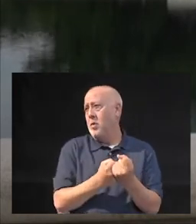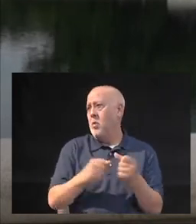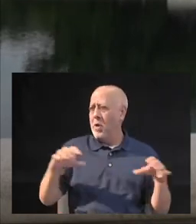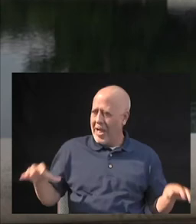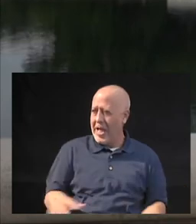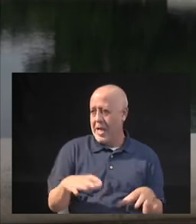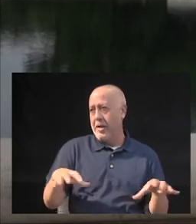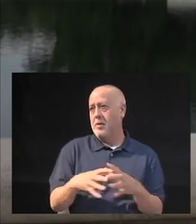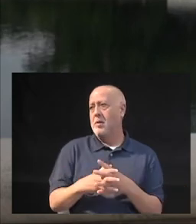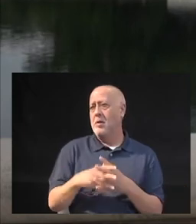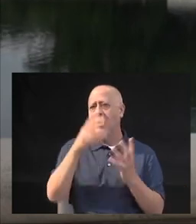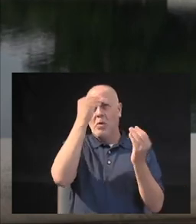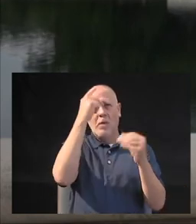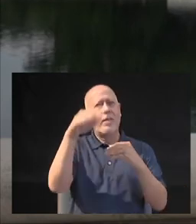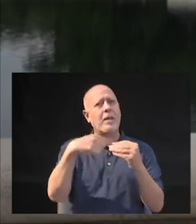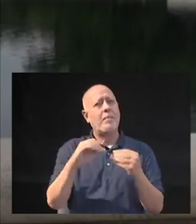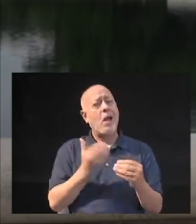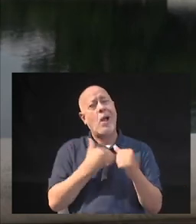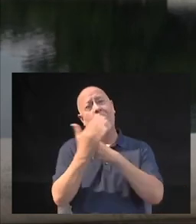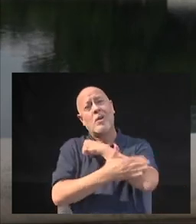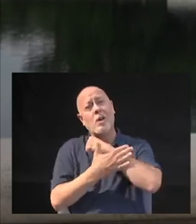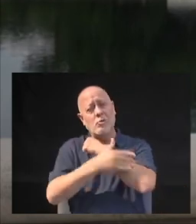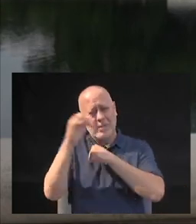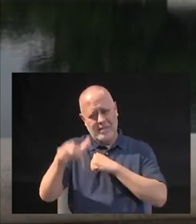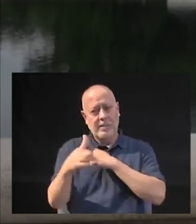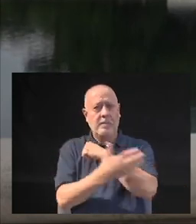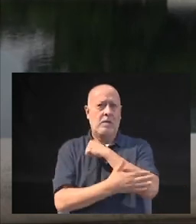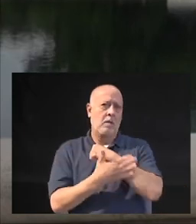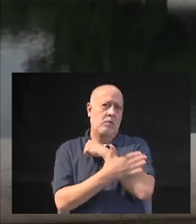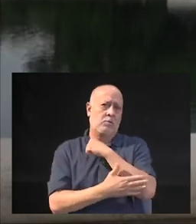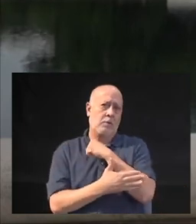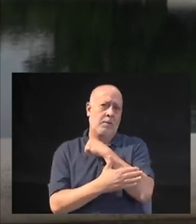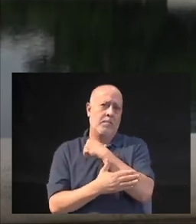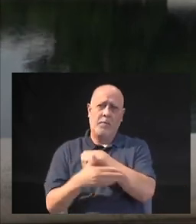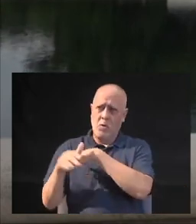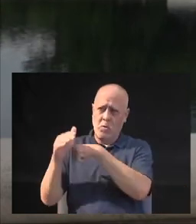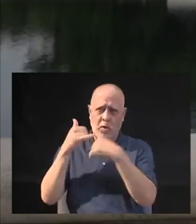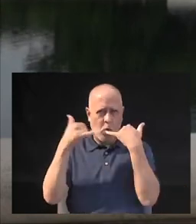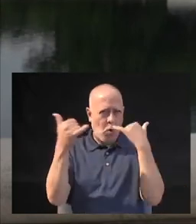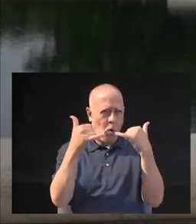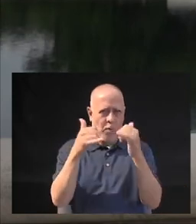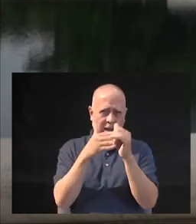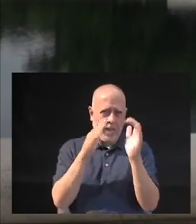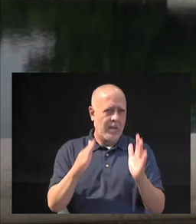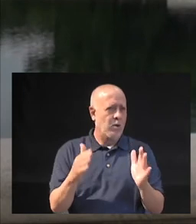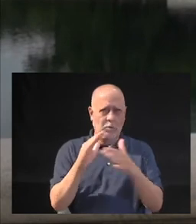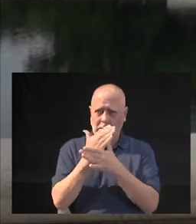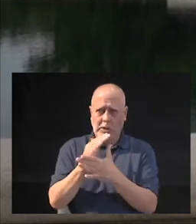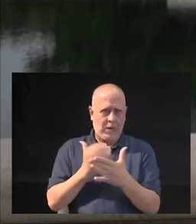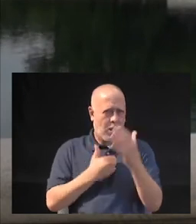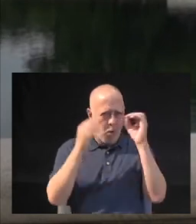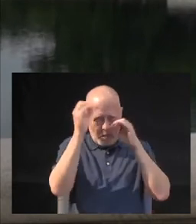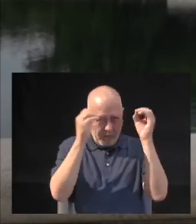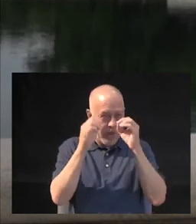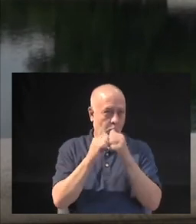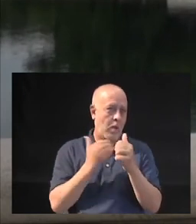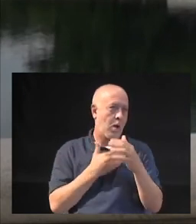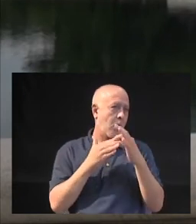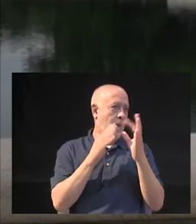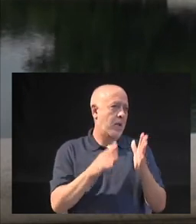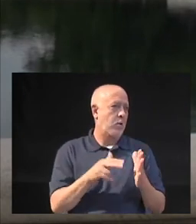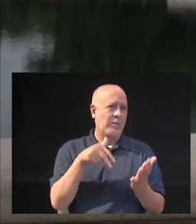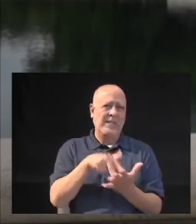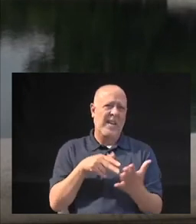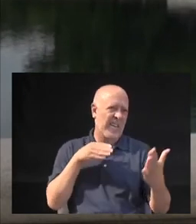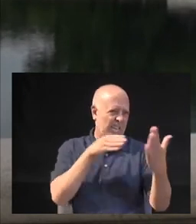act, we think about our nation and our country. We call our leaders on Capitol Hill and we share our opinions with them. We stand